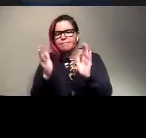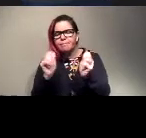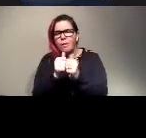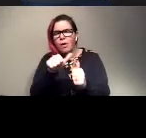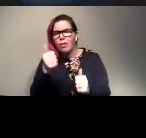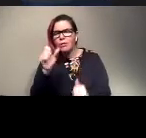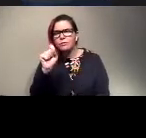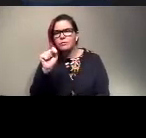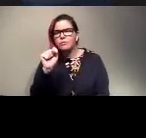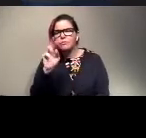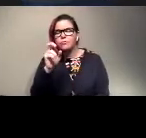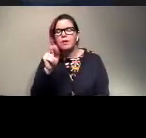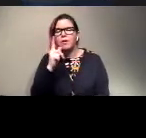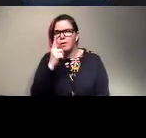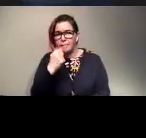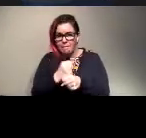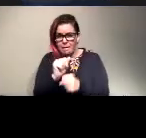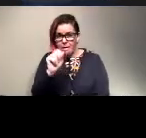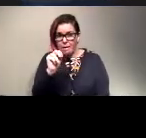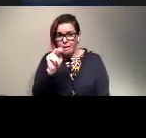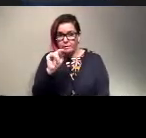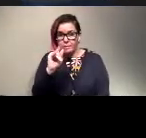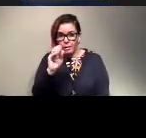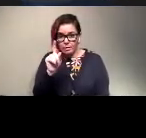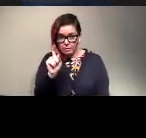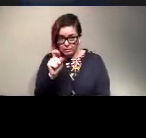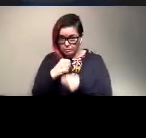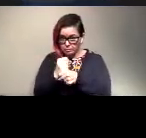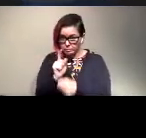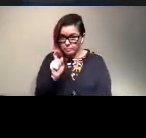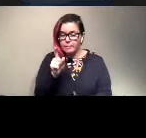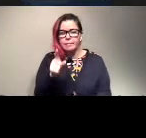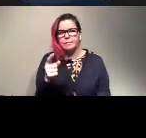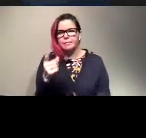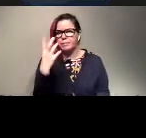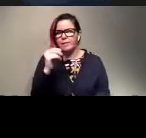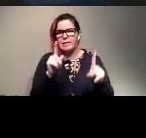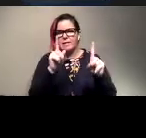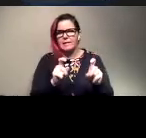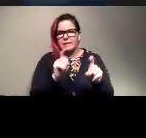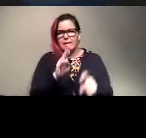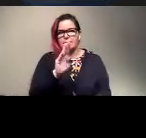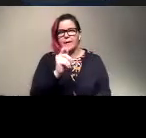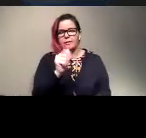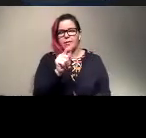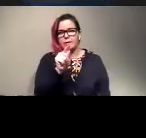for antibiotic production. And here's a beautiful example of that. So this is a tester bacteria. So this is